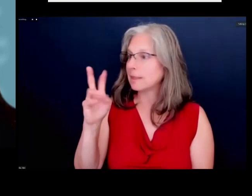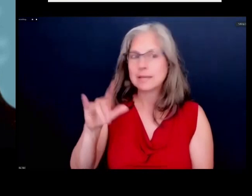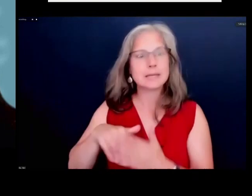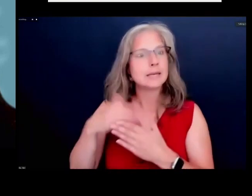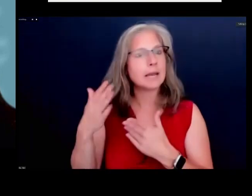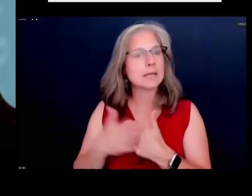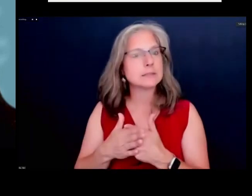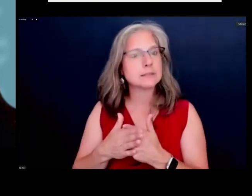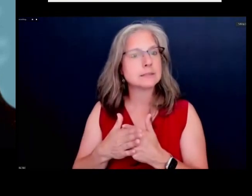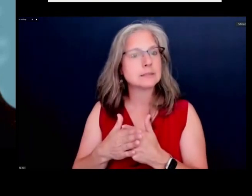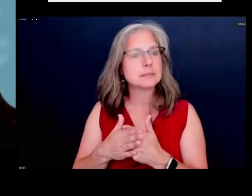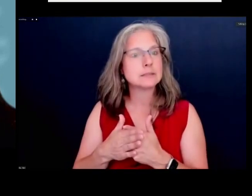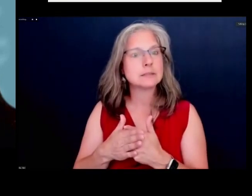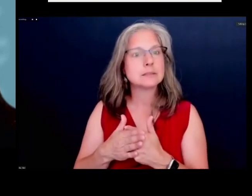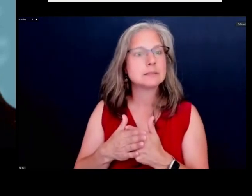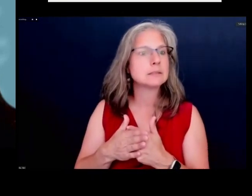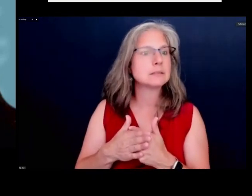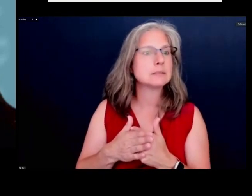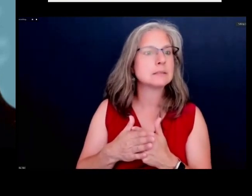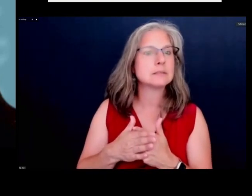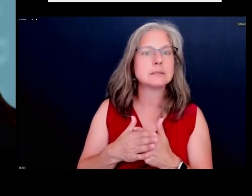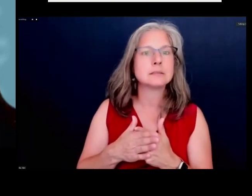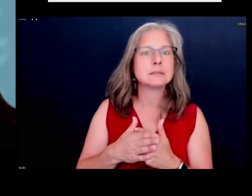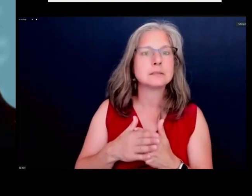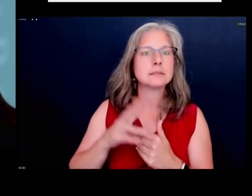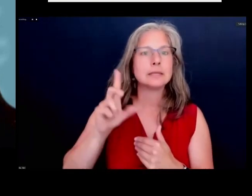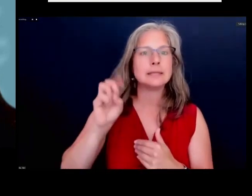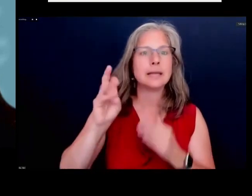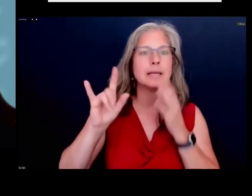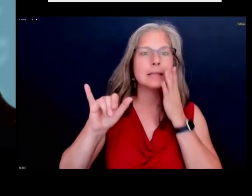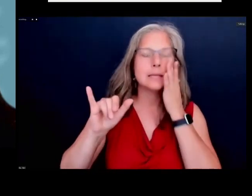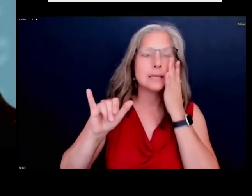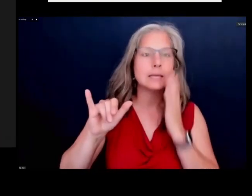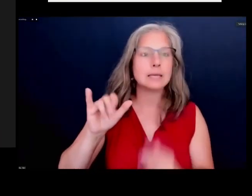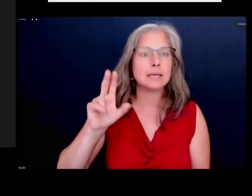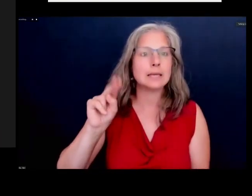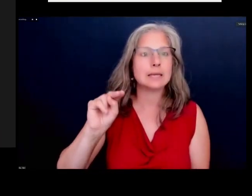Thank you, Lily. And next up, we're going to Atmika Iyer with Daily Nexus.